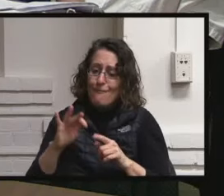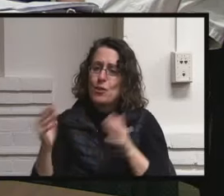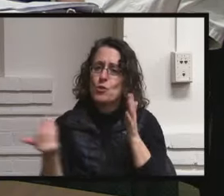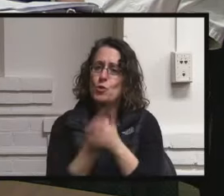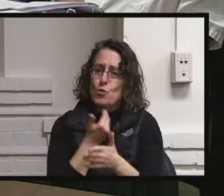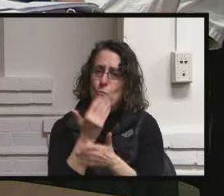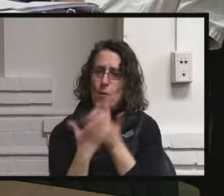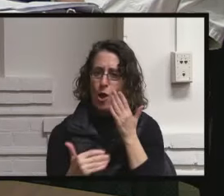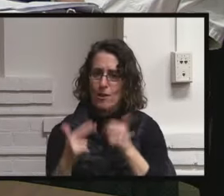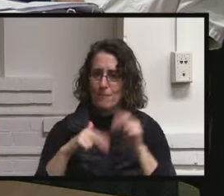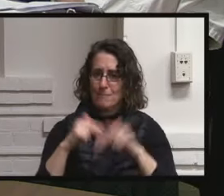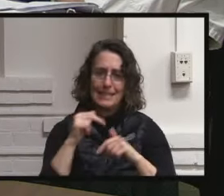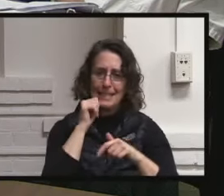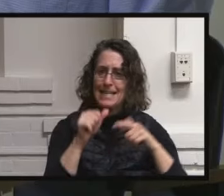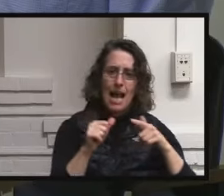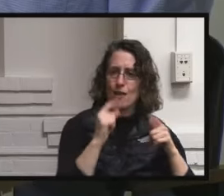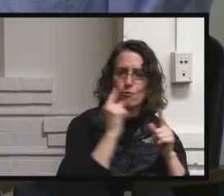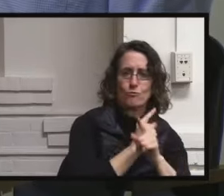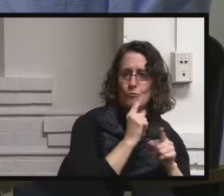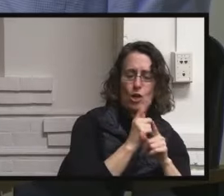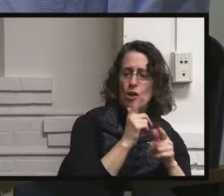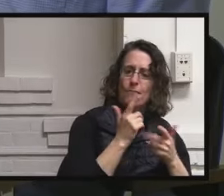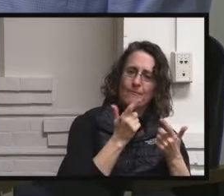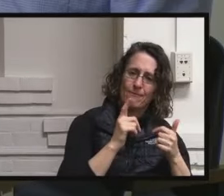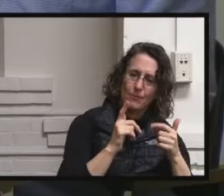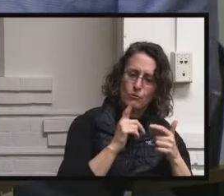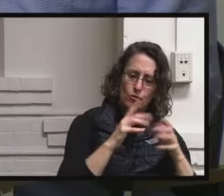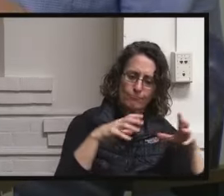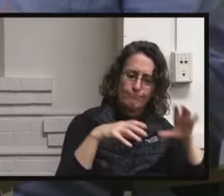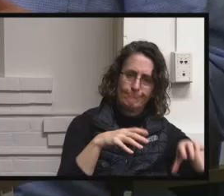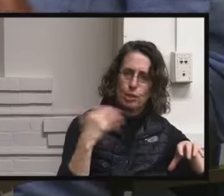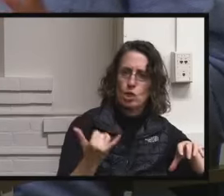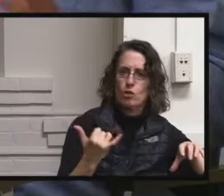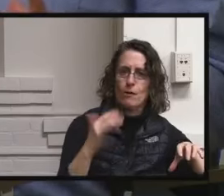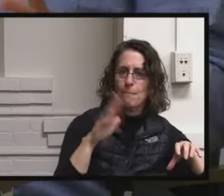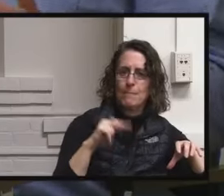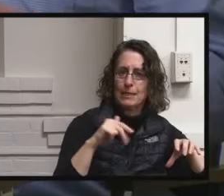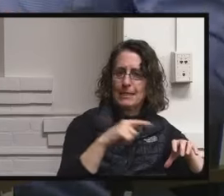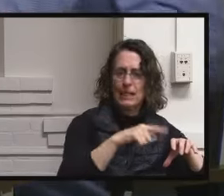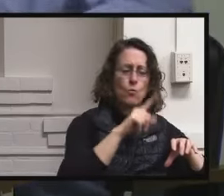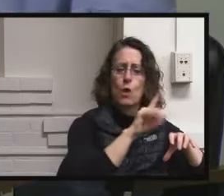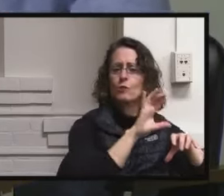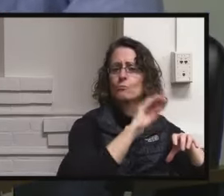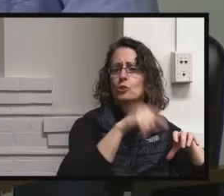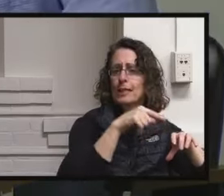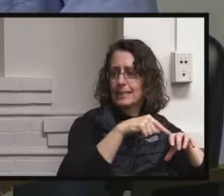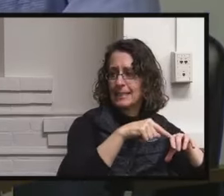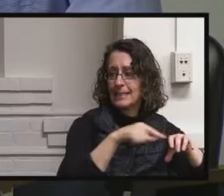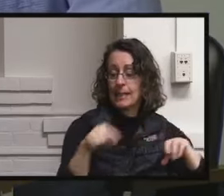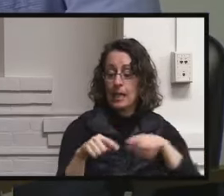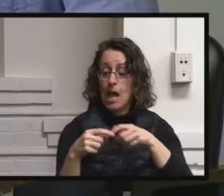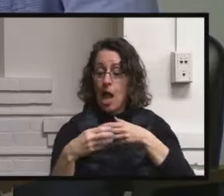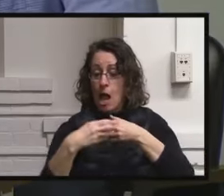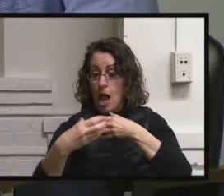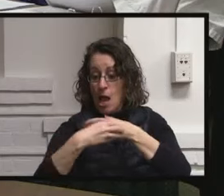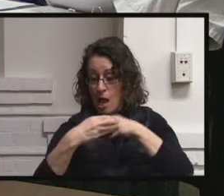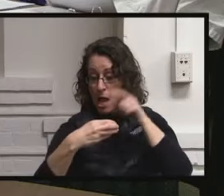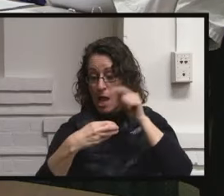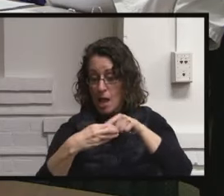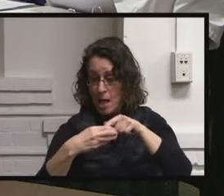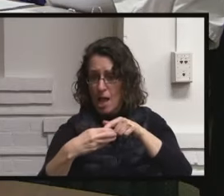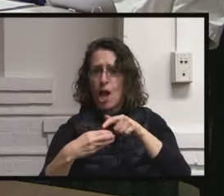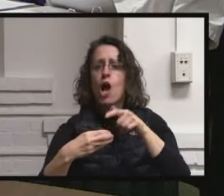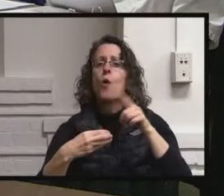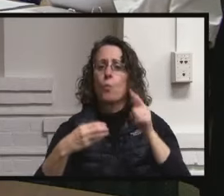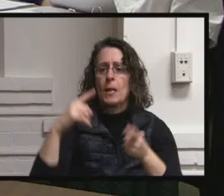And the property taxpayer will be paying 100% of the municipal property tax on the previous value. Right. And the $2 million is